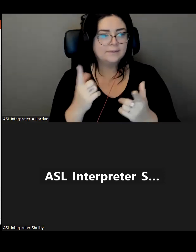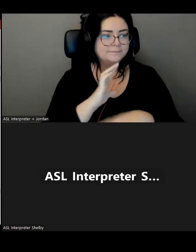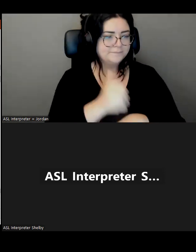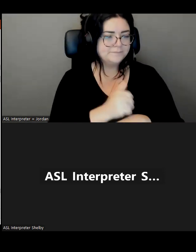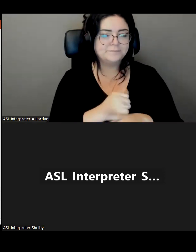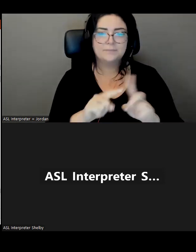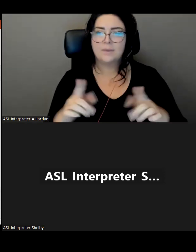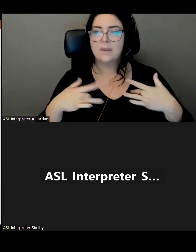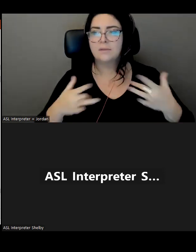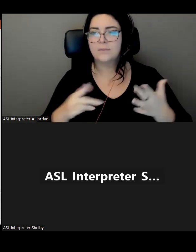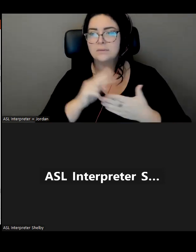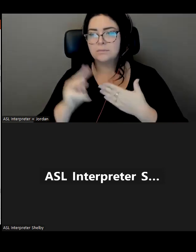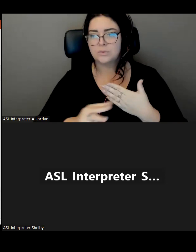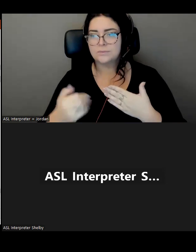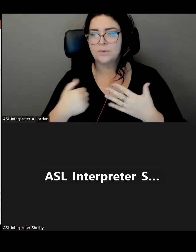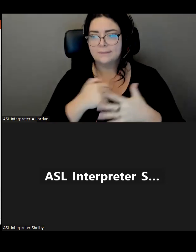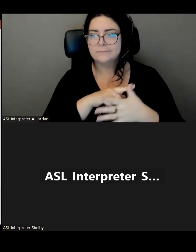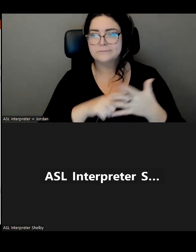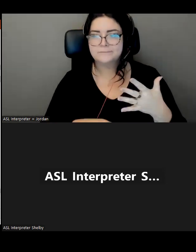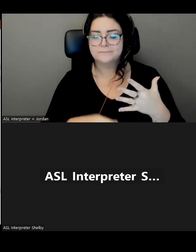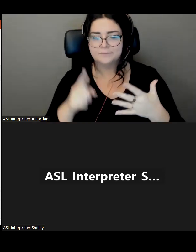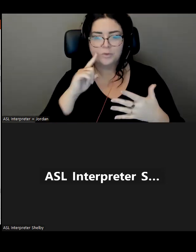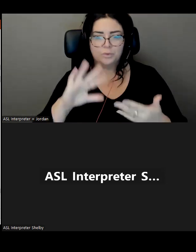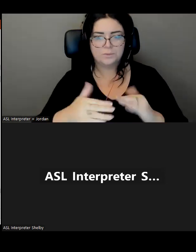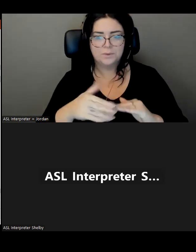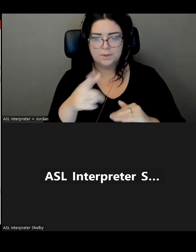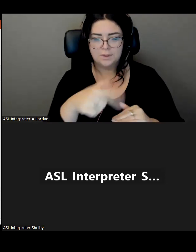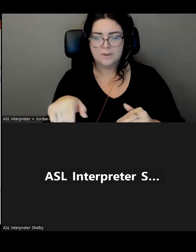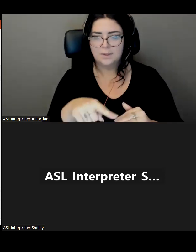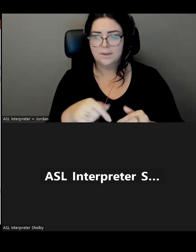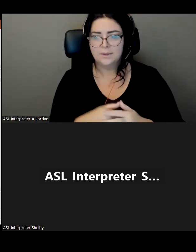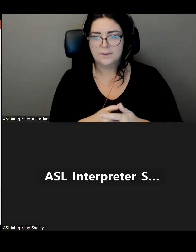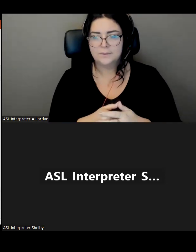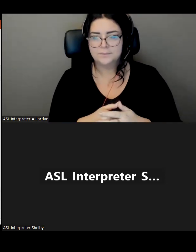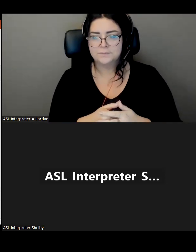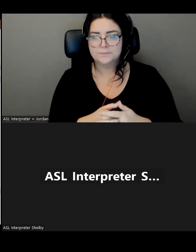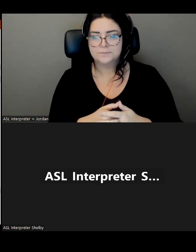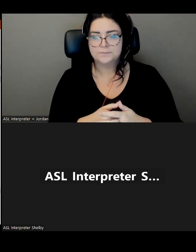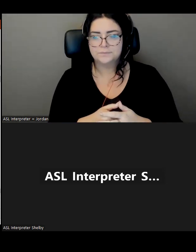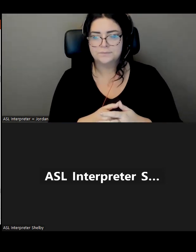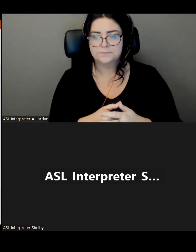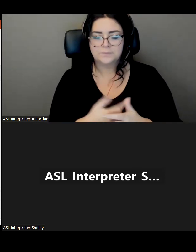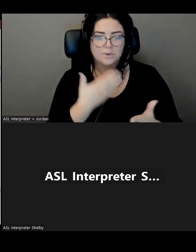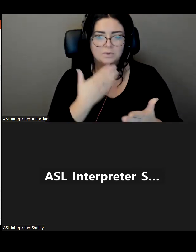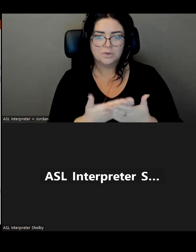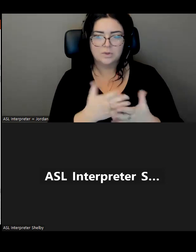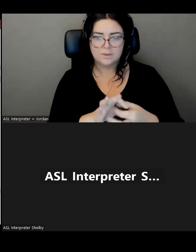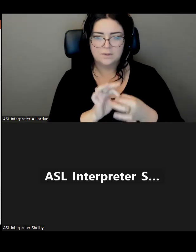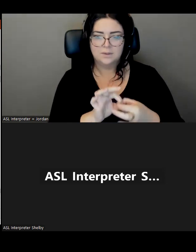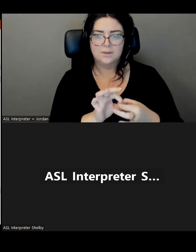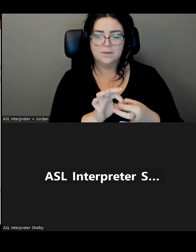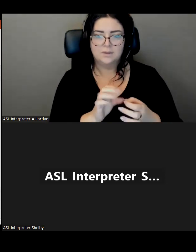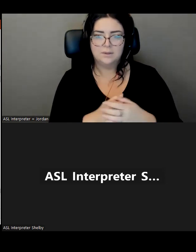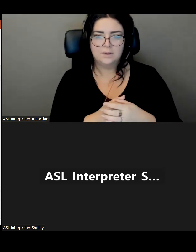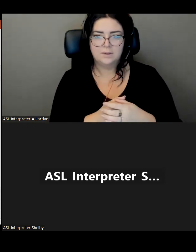events and programs and that we would have in the community. So it really is that great connection. I know for myself, in the role